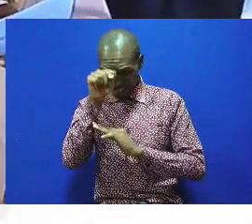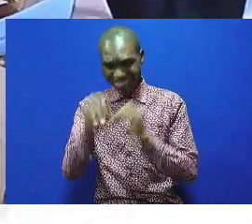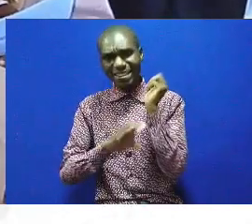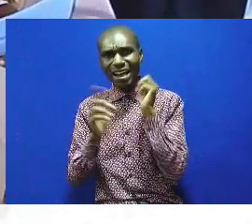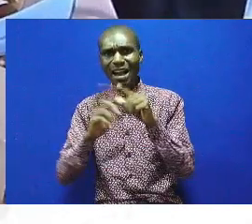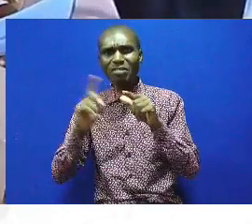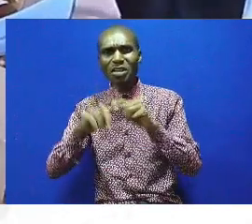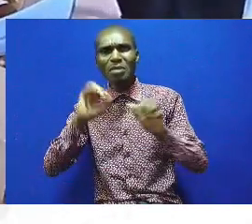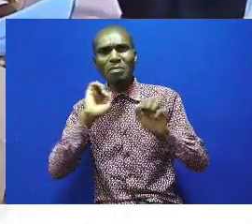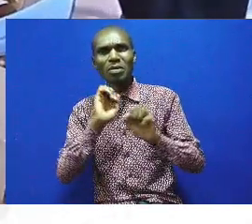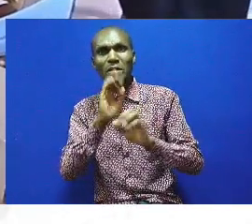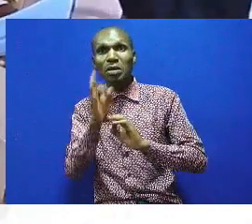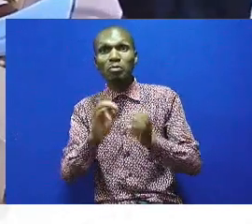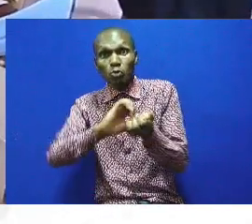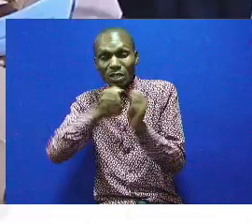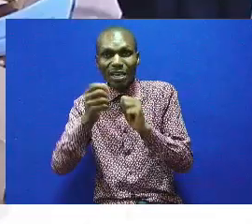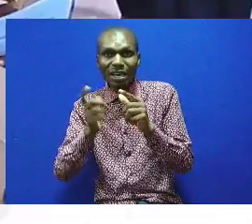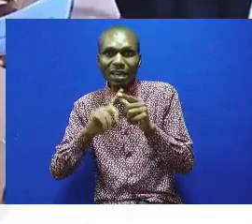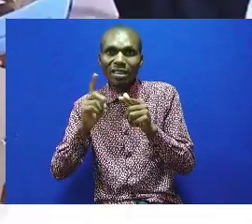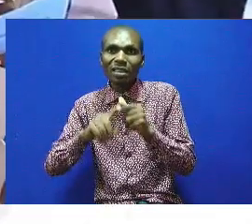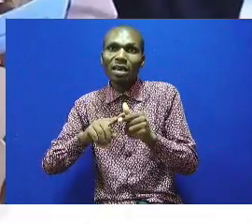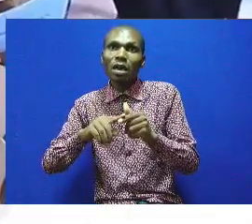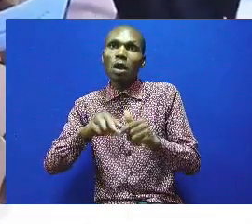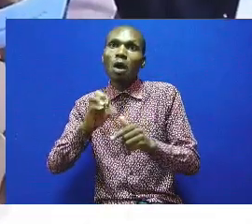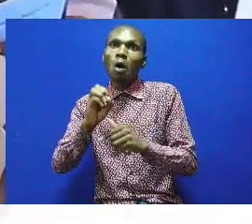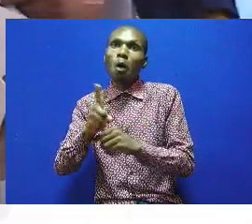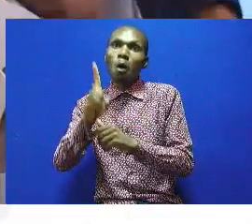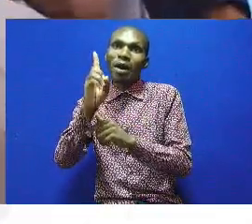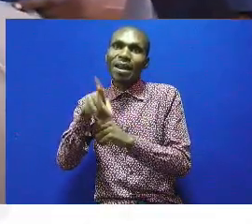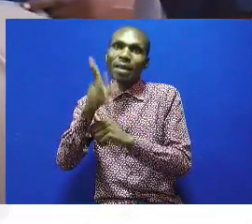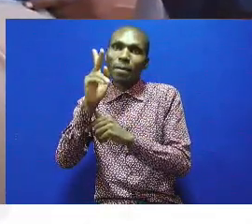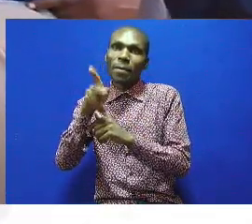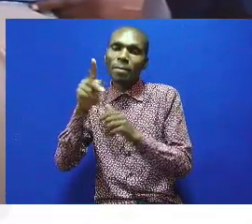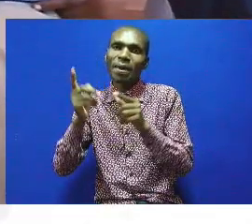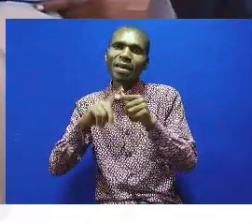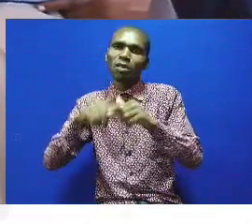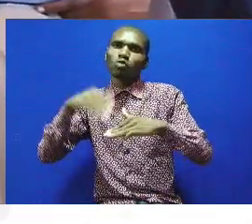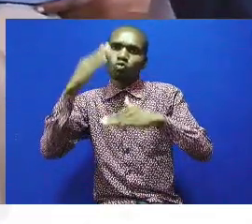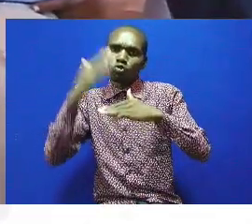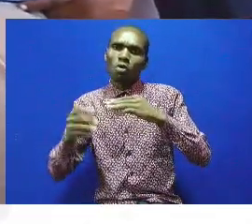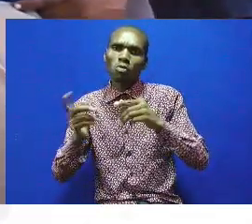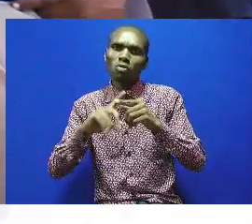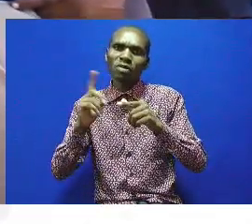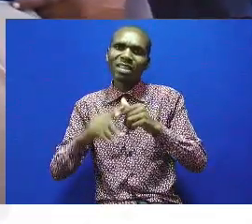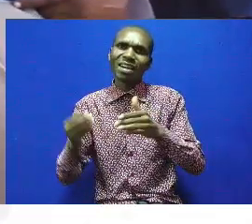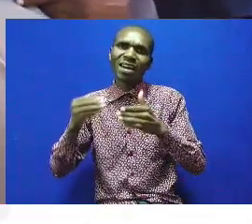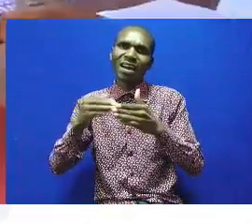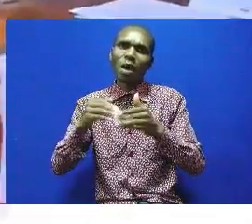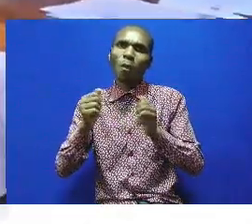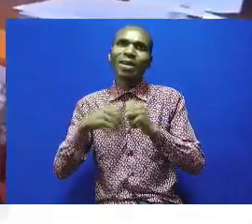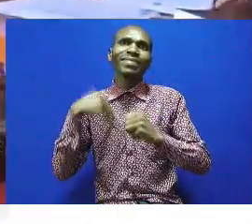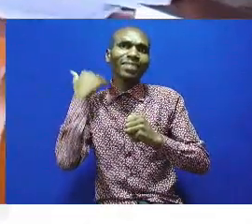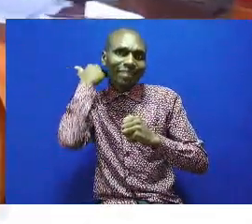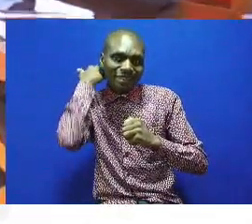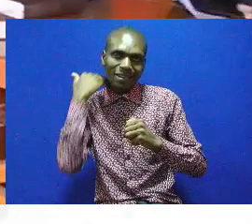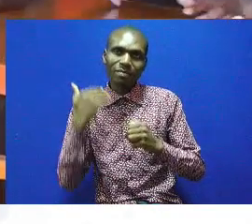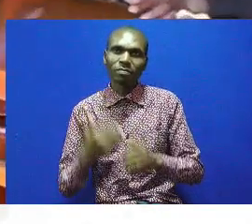going to change until ODPP has stopped what collude now criminals.